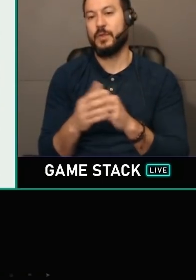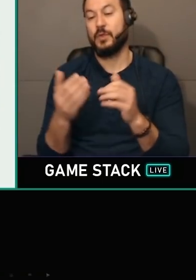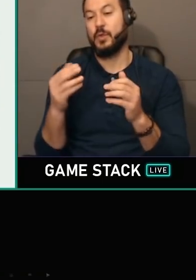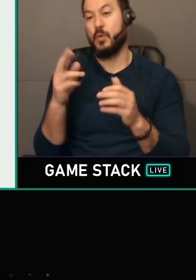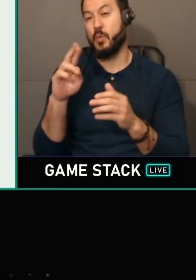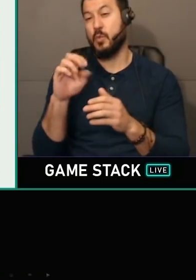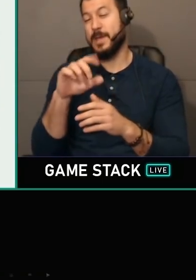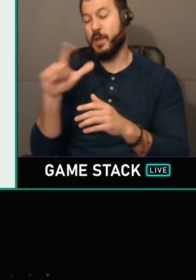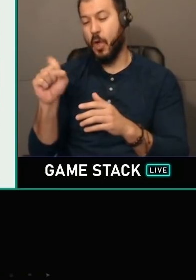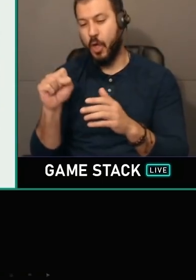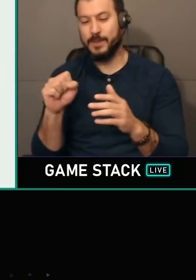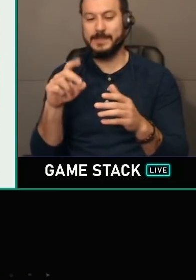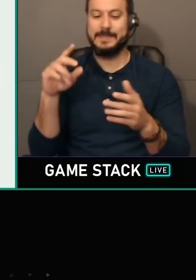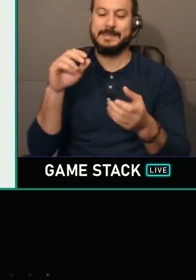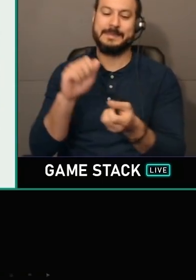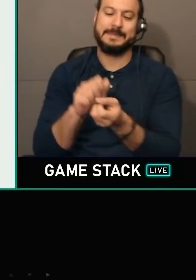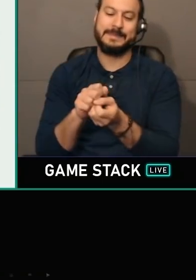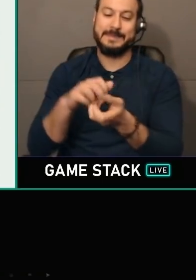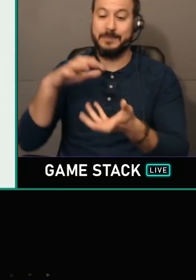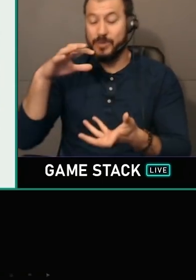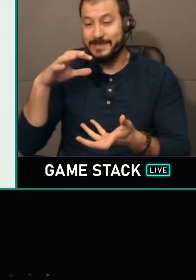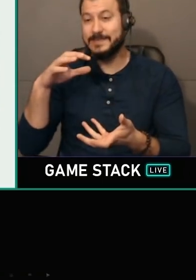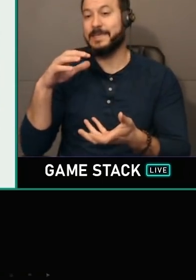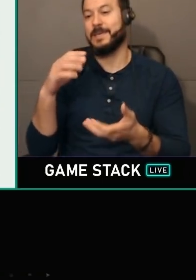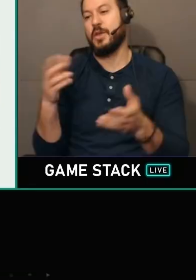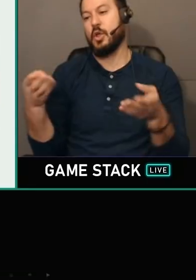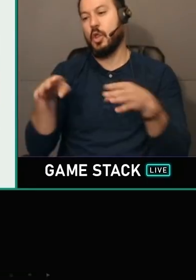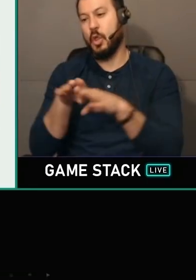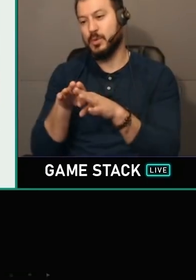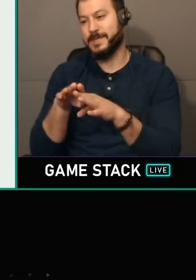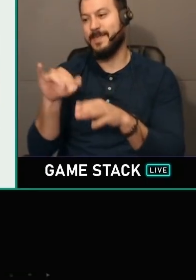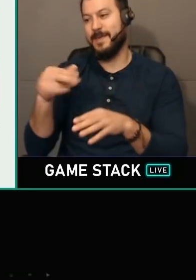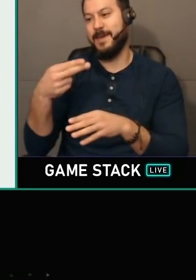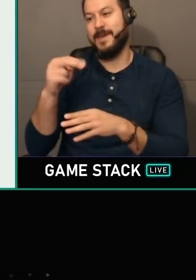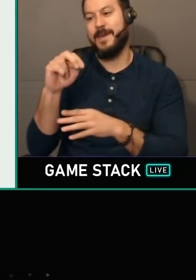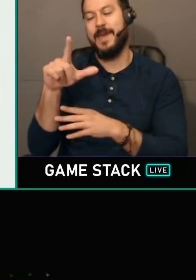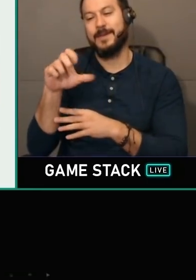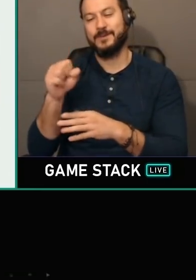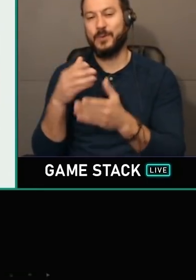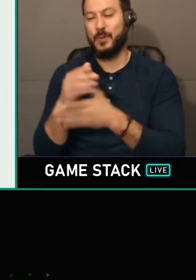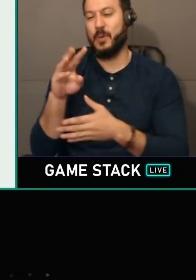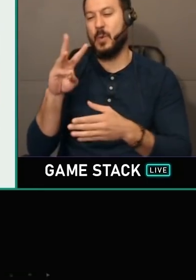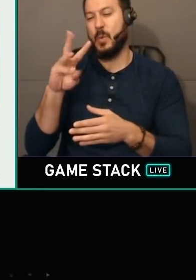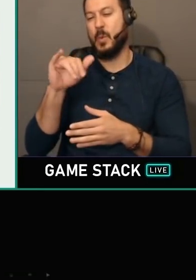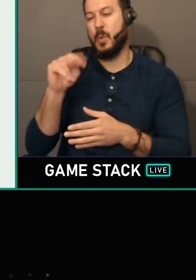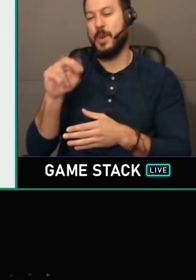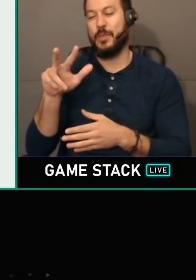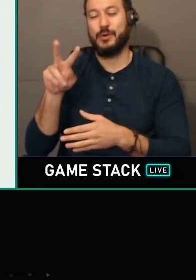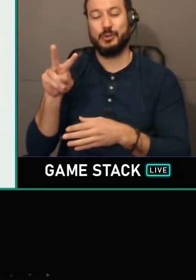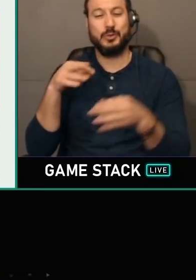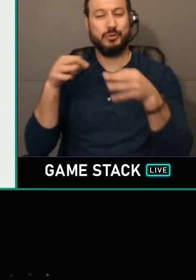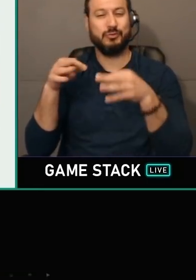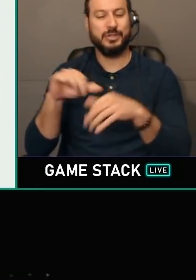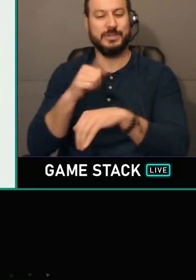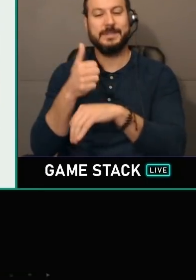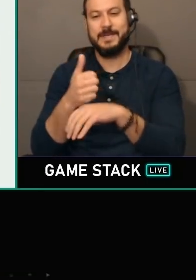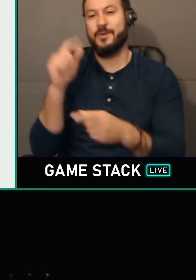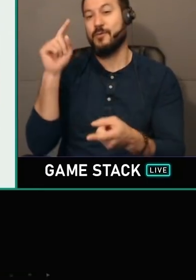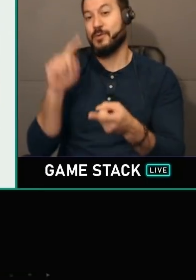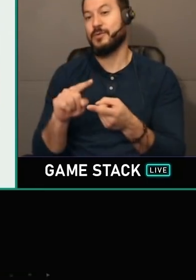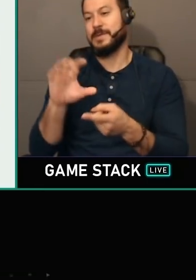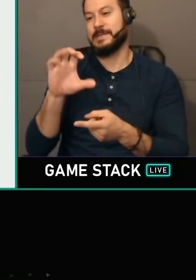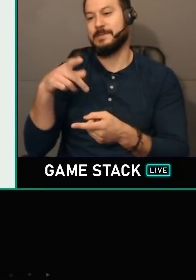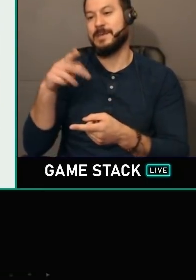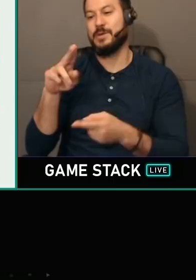data, decompressing, and closing the handles all through the Win32 instruction set reduce the amount of CPU